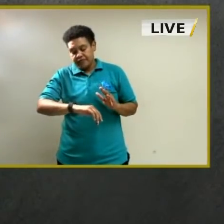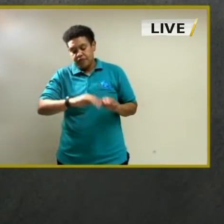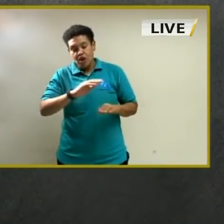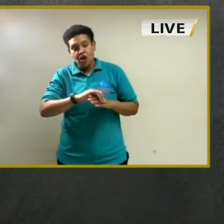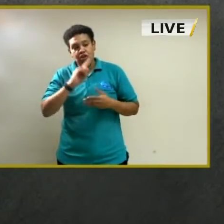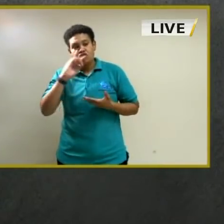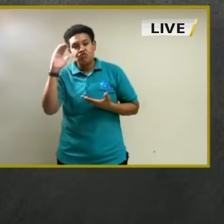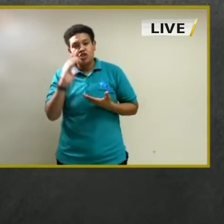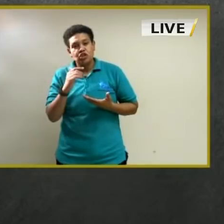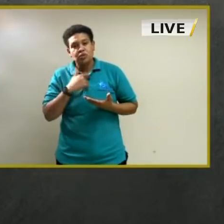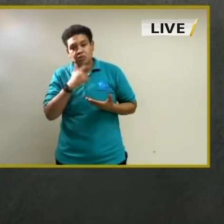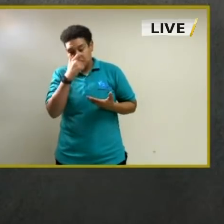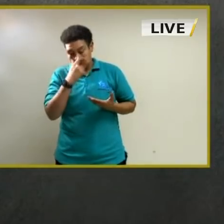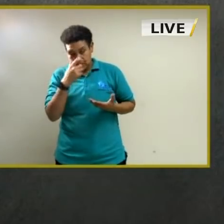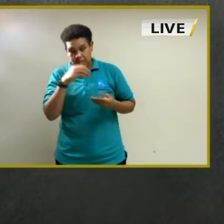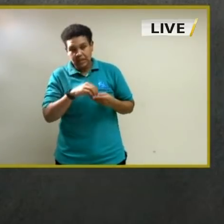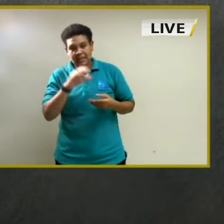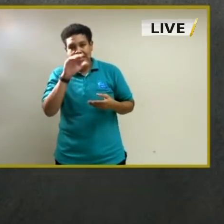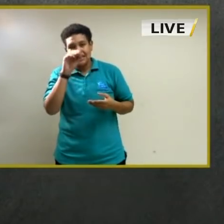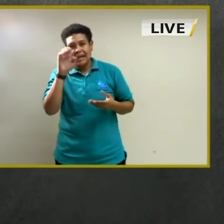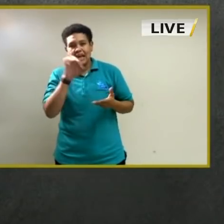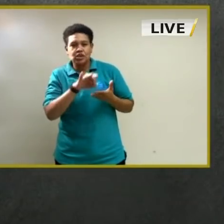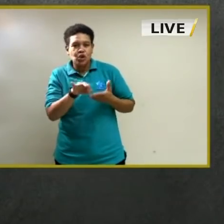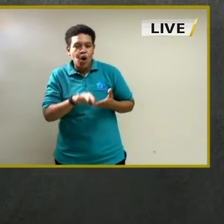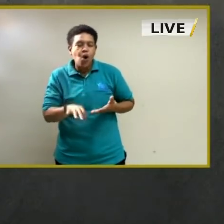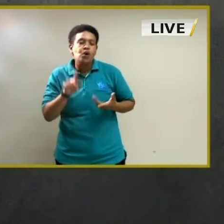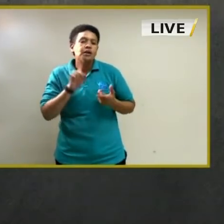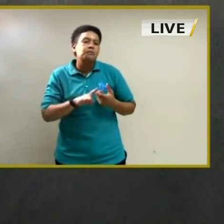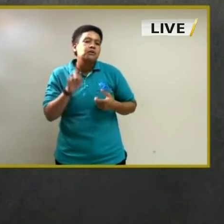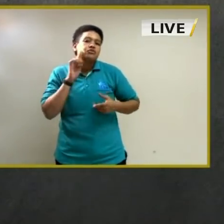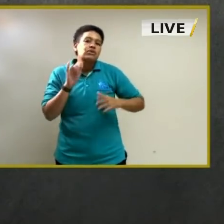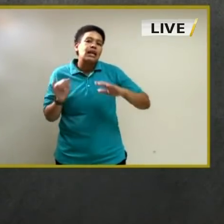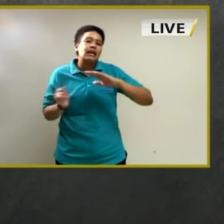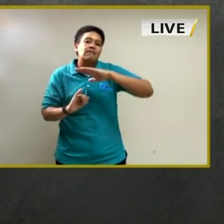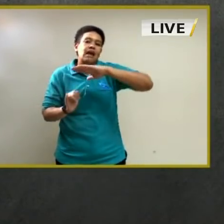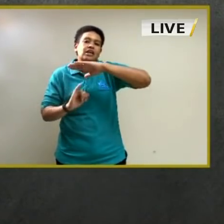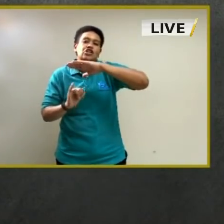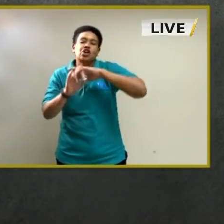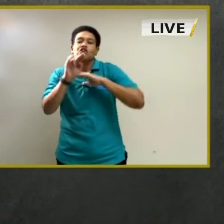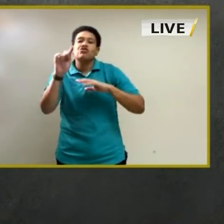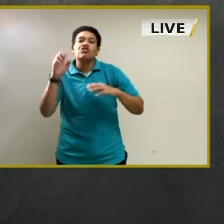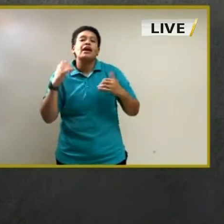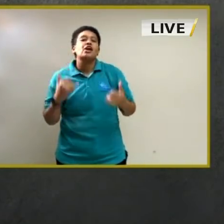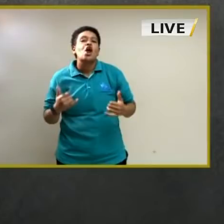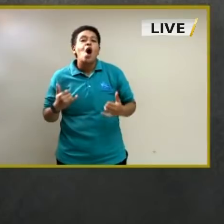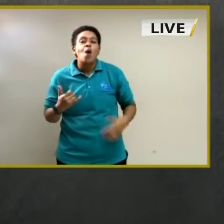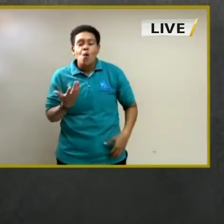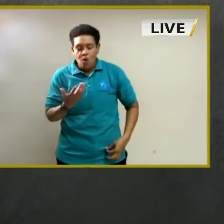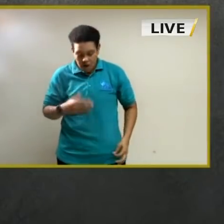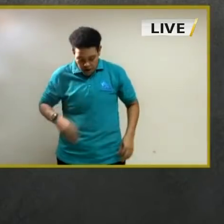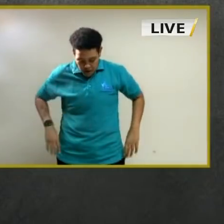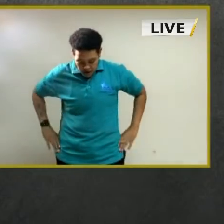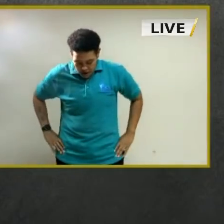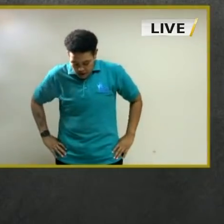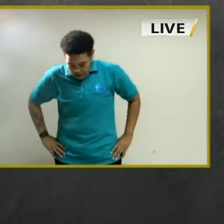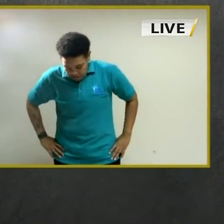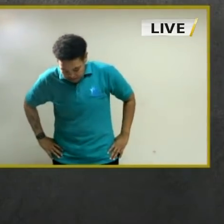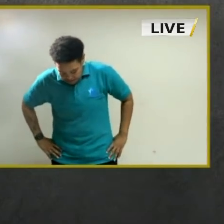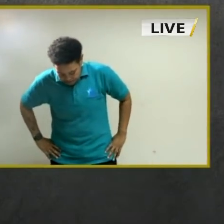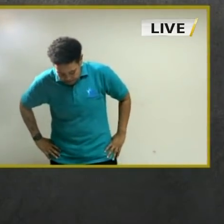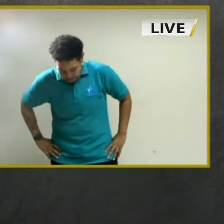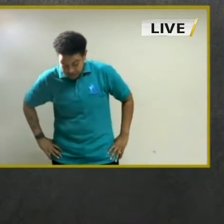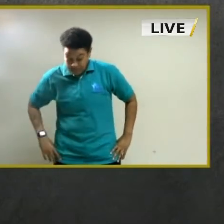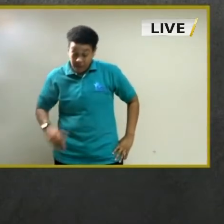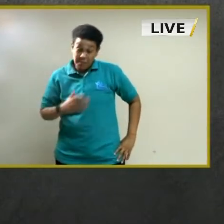we're seeing in case counts and infection rate right now? And my question to the minister